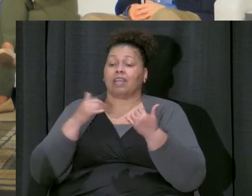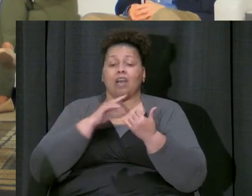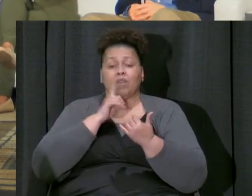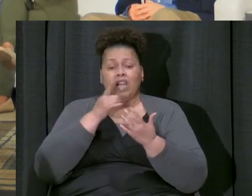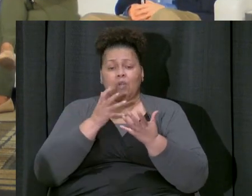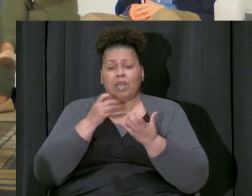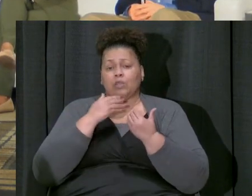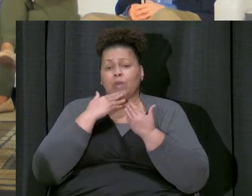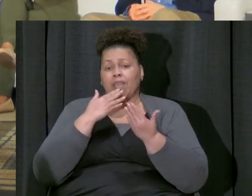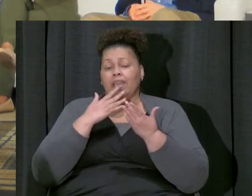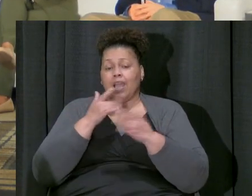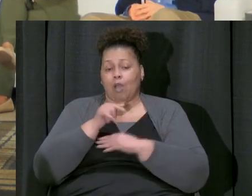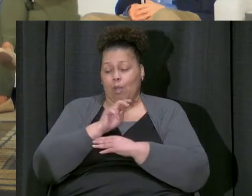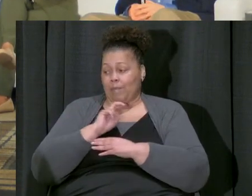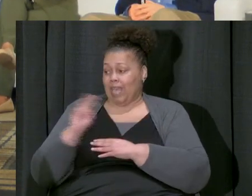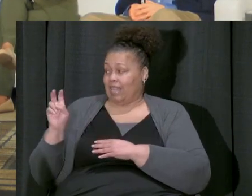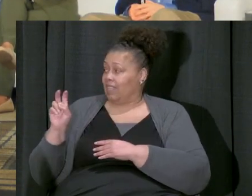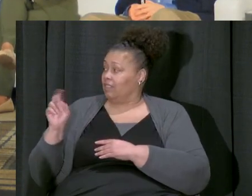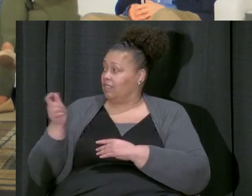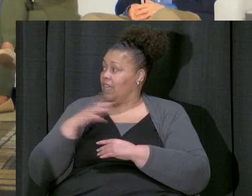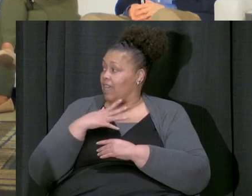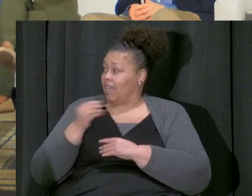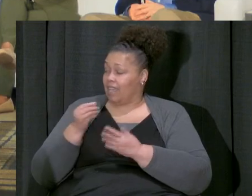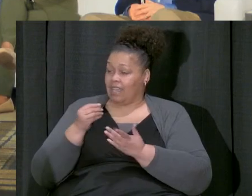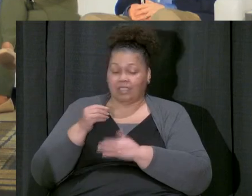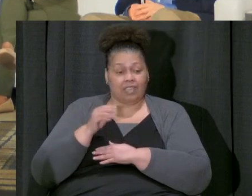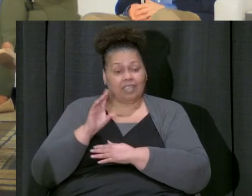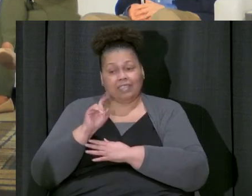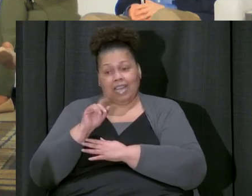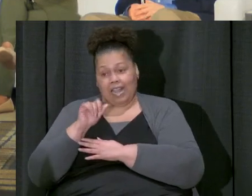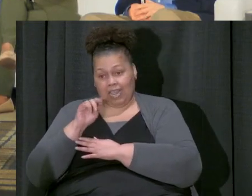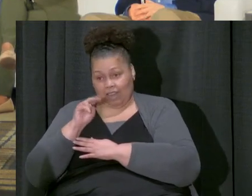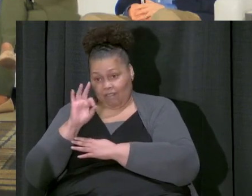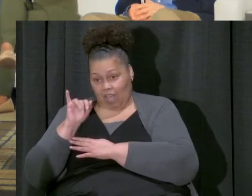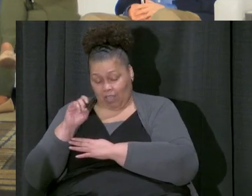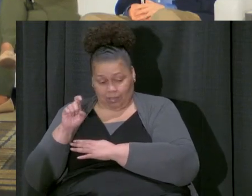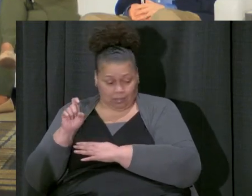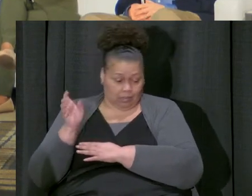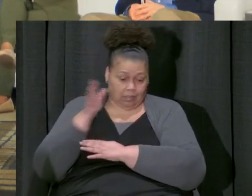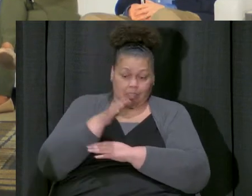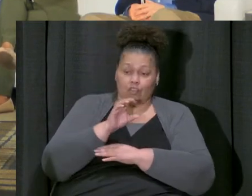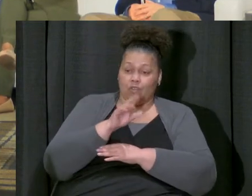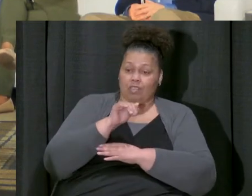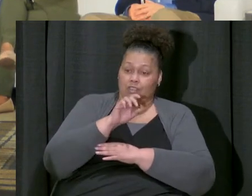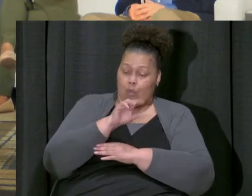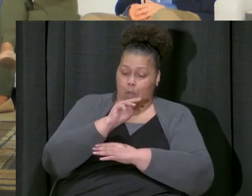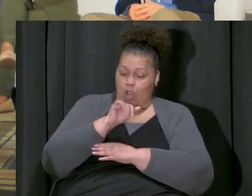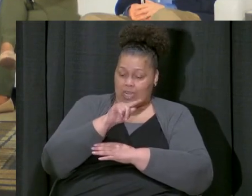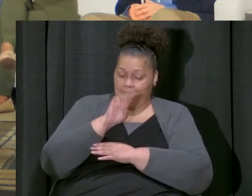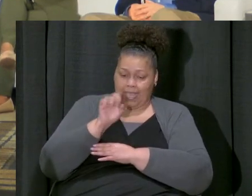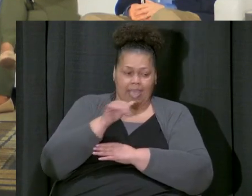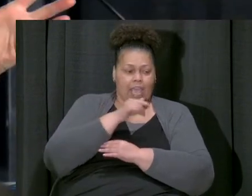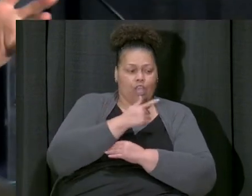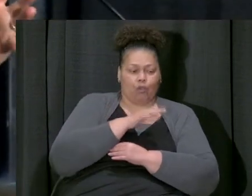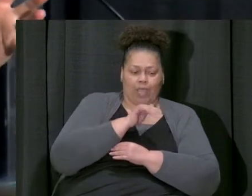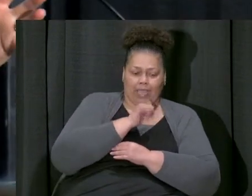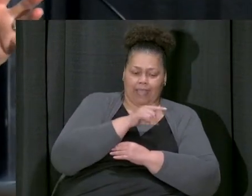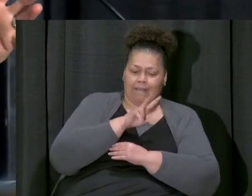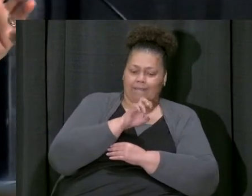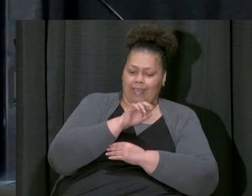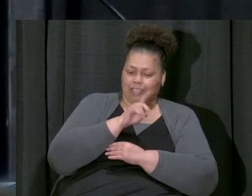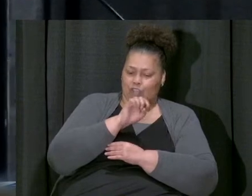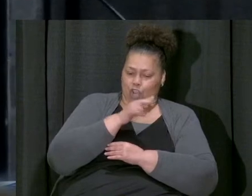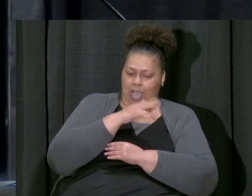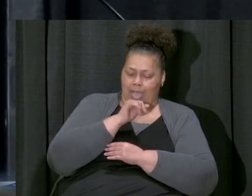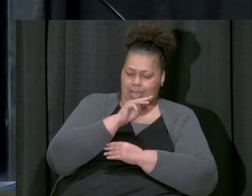thank our panelists, Dylan Fox, Crystal Marte, and Greg Vanderheide for being with us. The future of